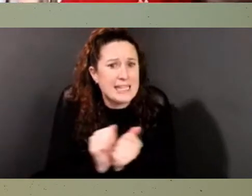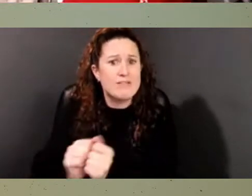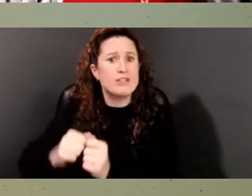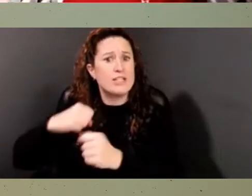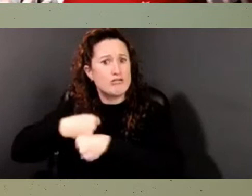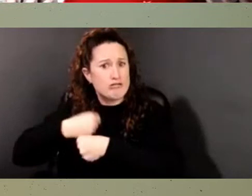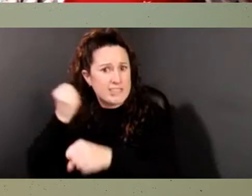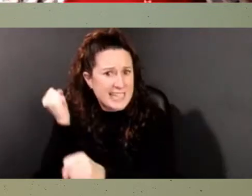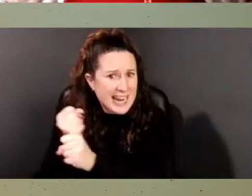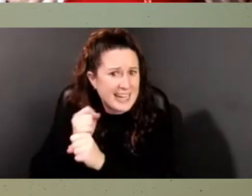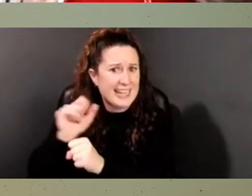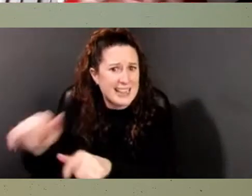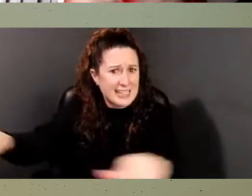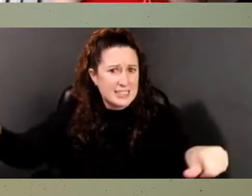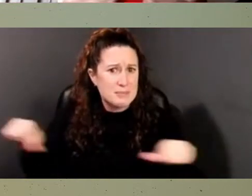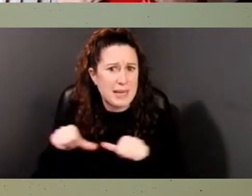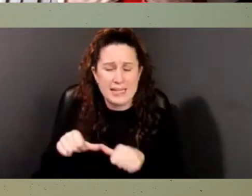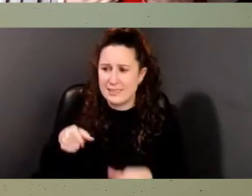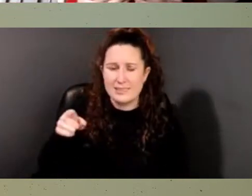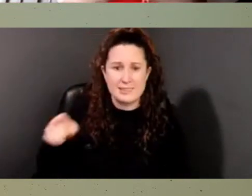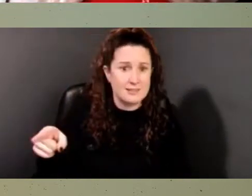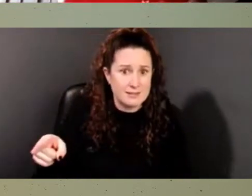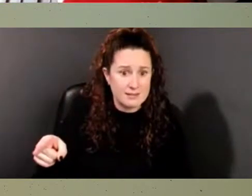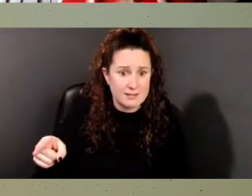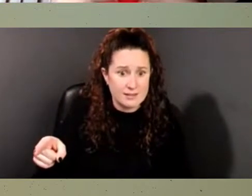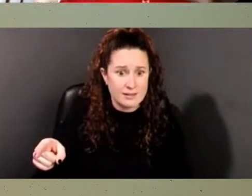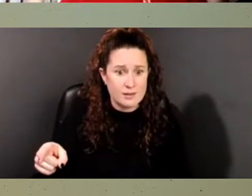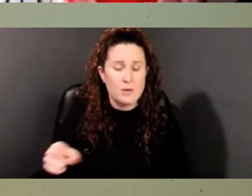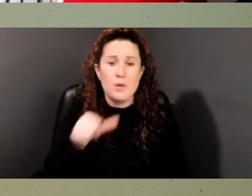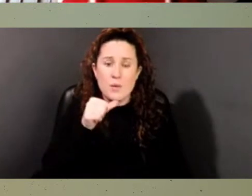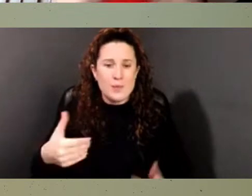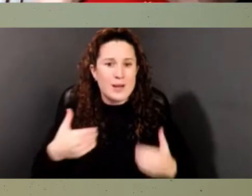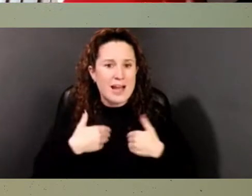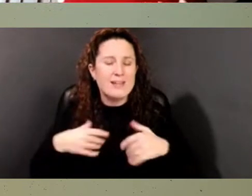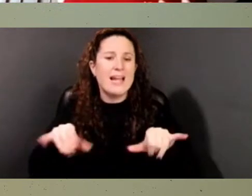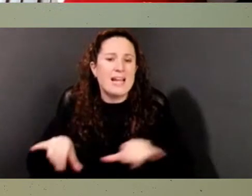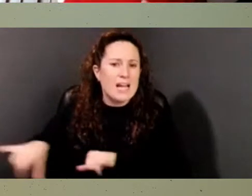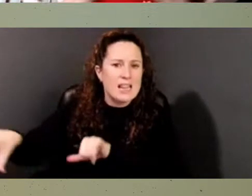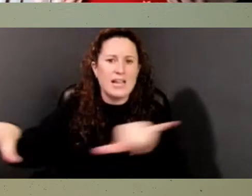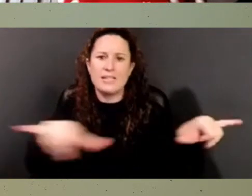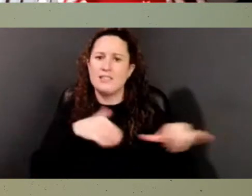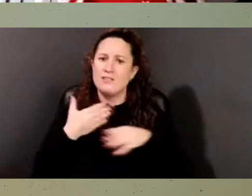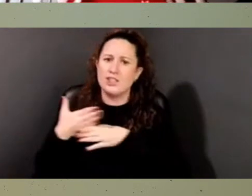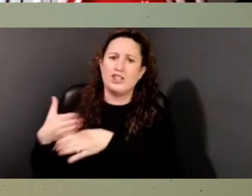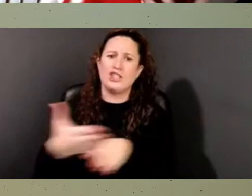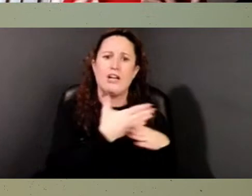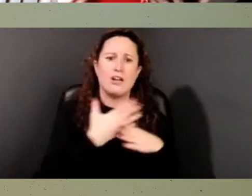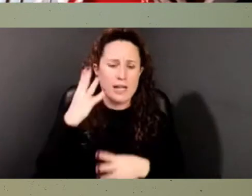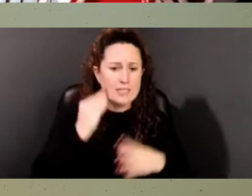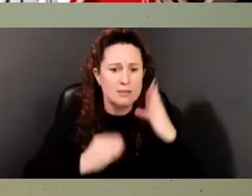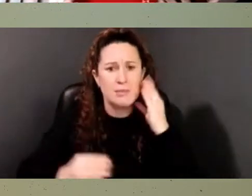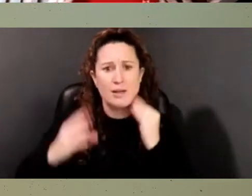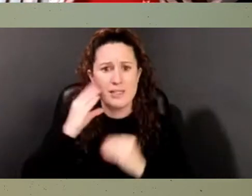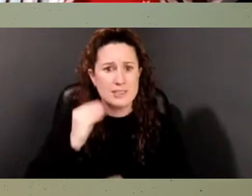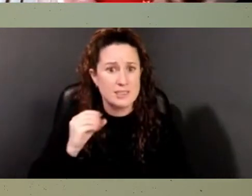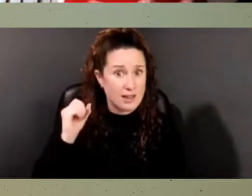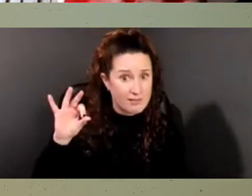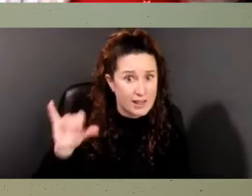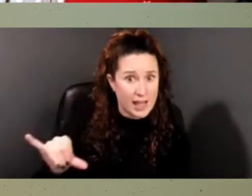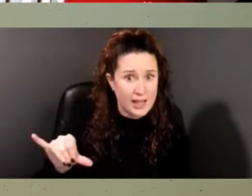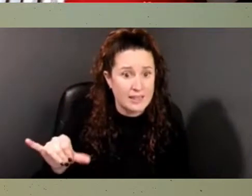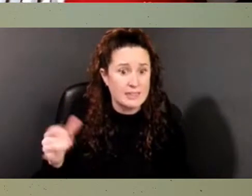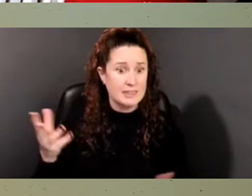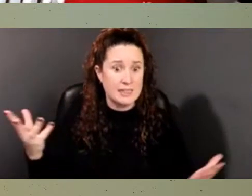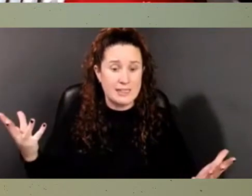It was born of this, right? That we have this collective shared experience of suffering in the very same way